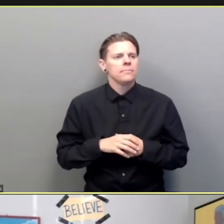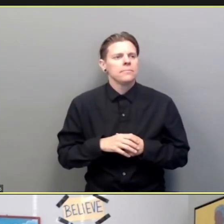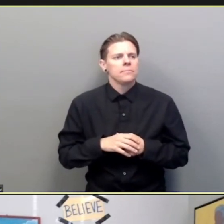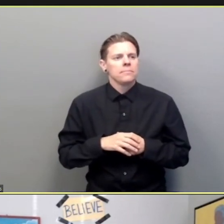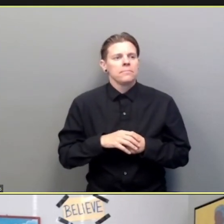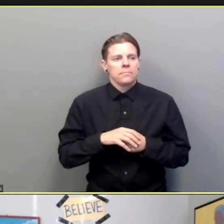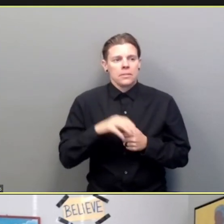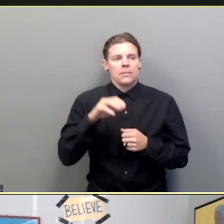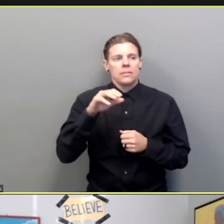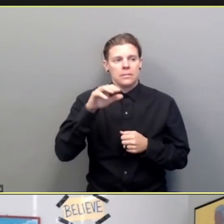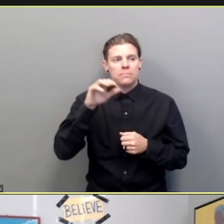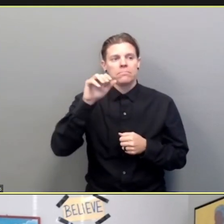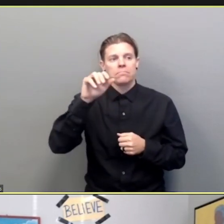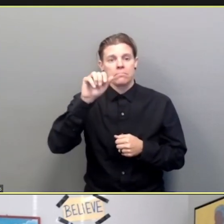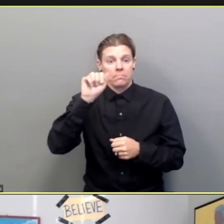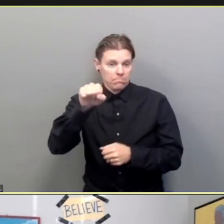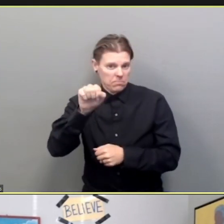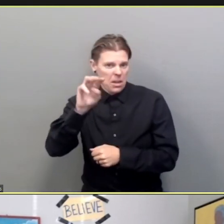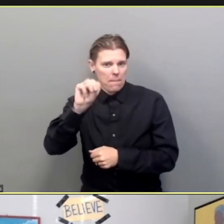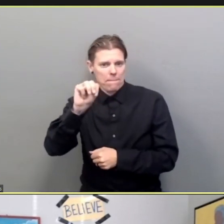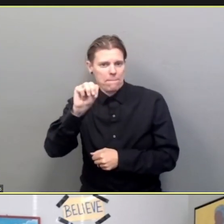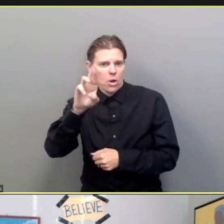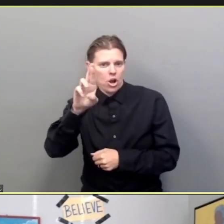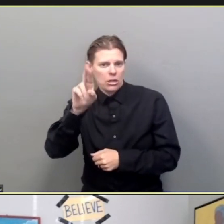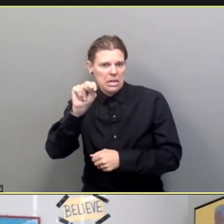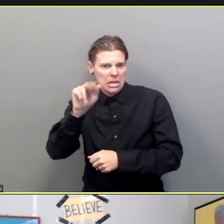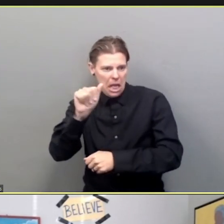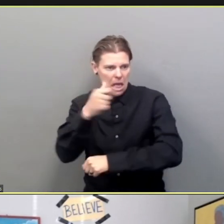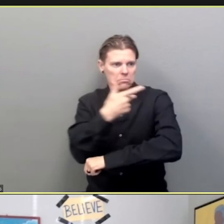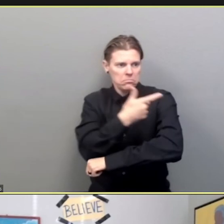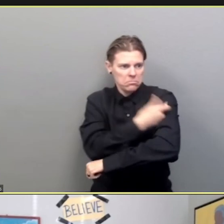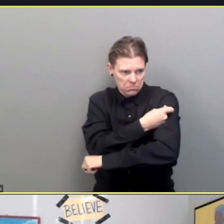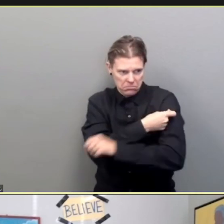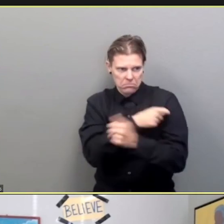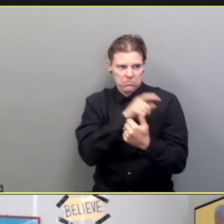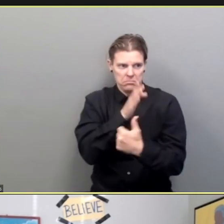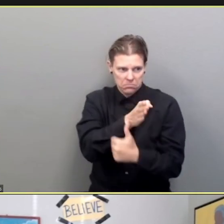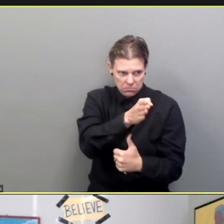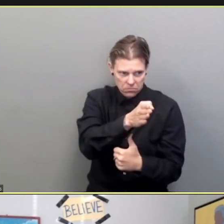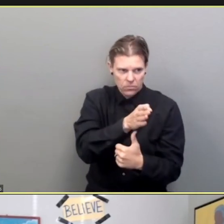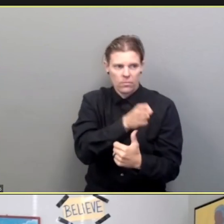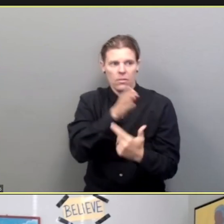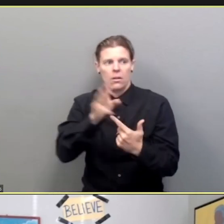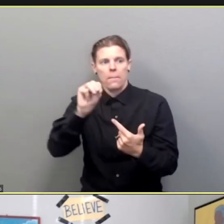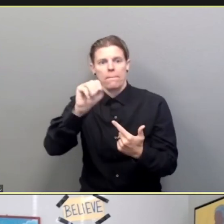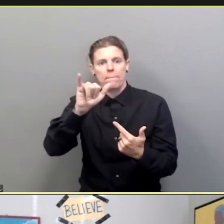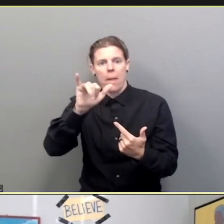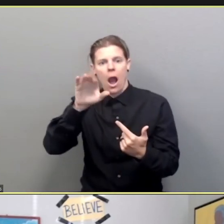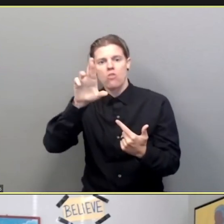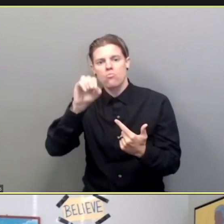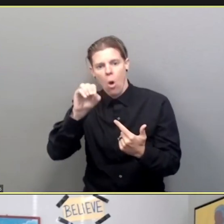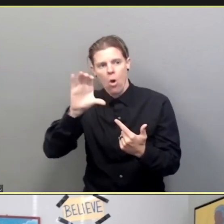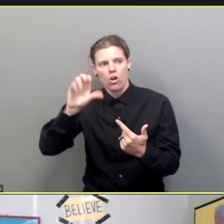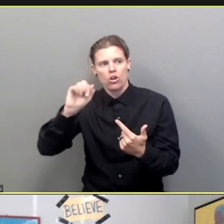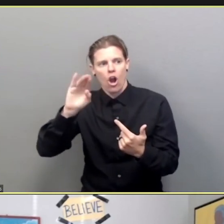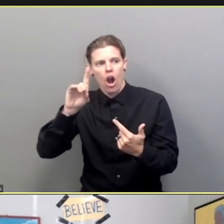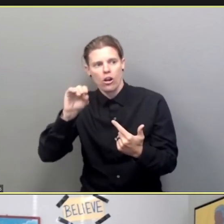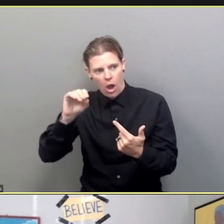vaccines and something called myocarditis or pericarditis. And